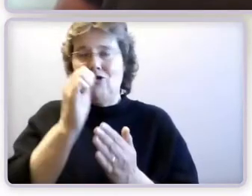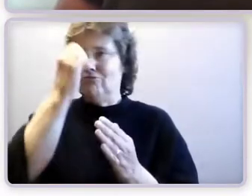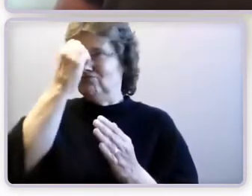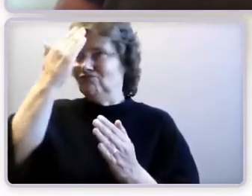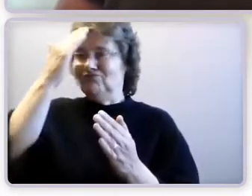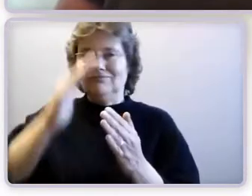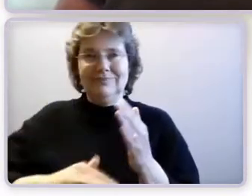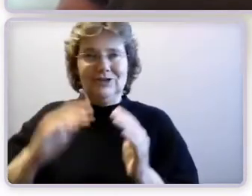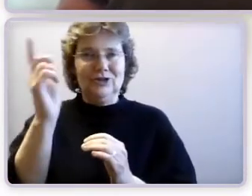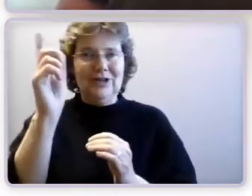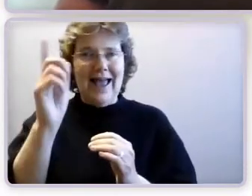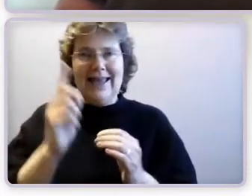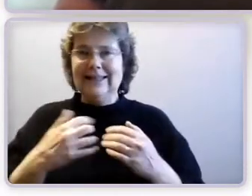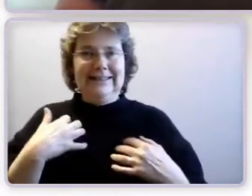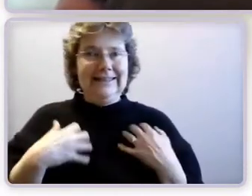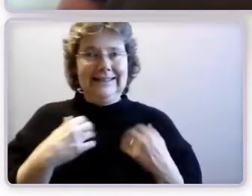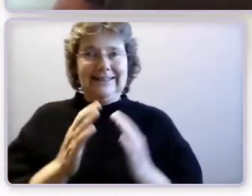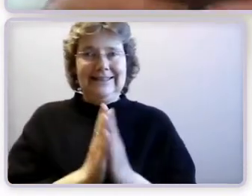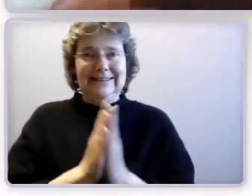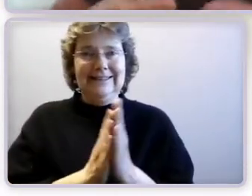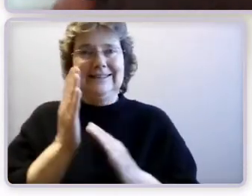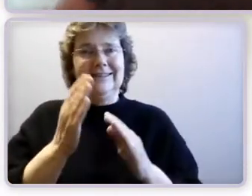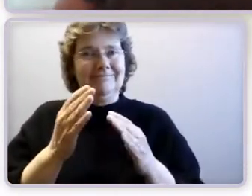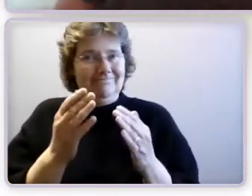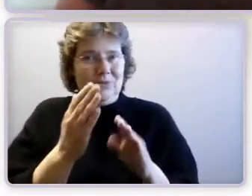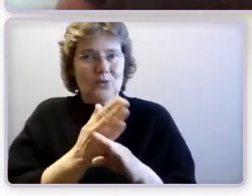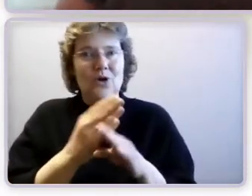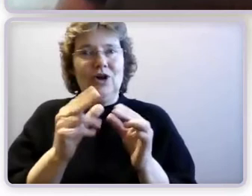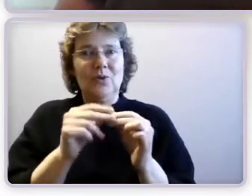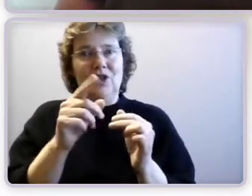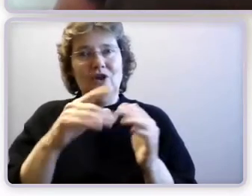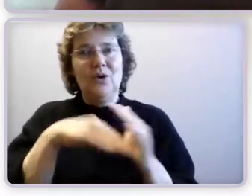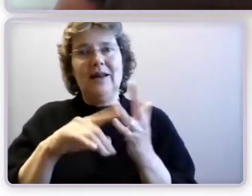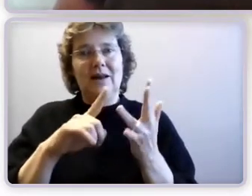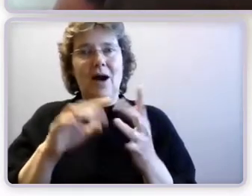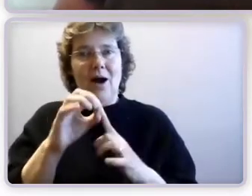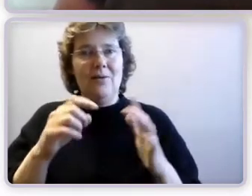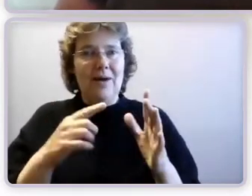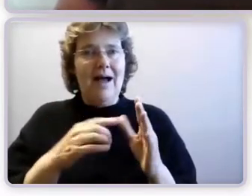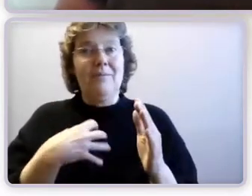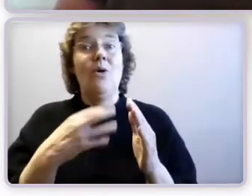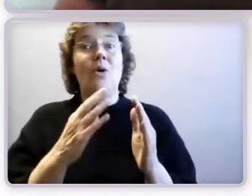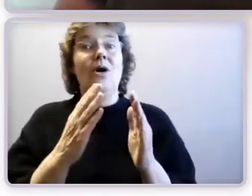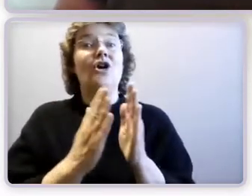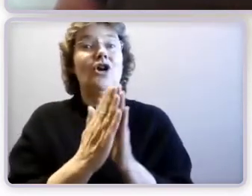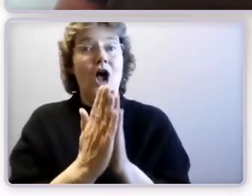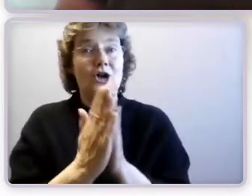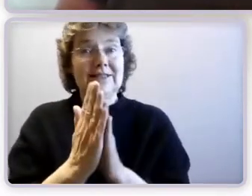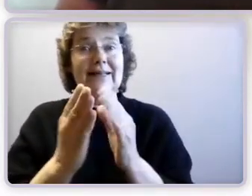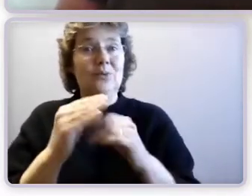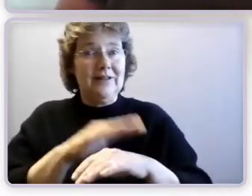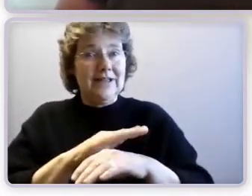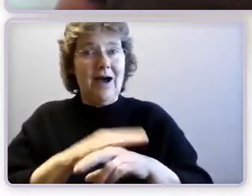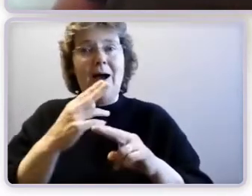look forward to working with you and OPA more closely as a sector as time goes on to get the best outcomes possible for people